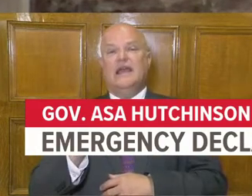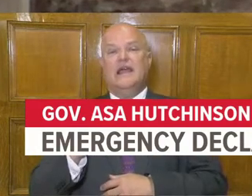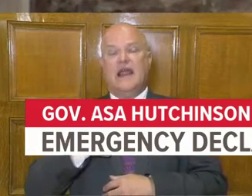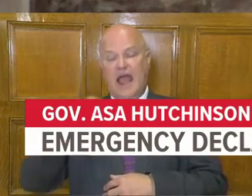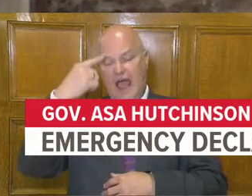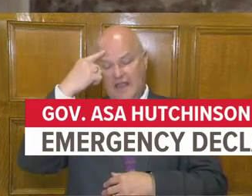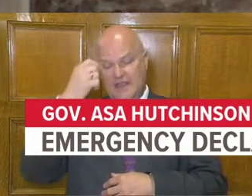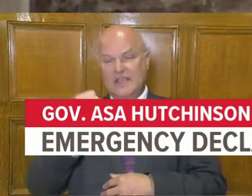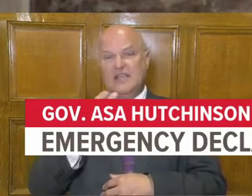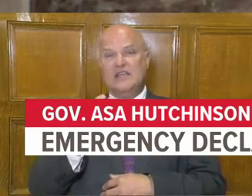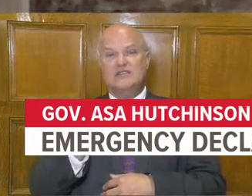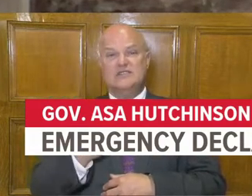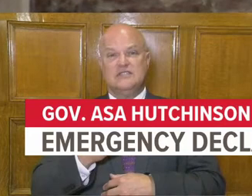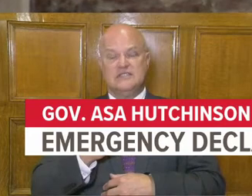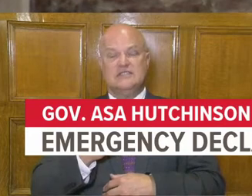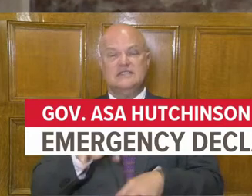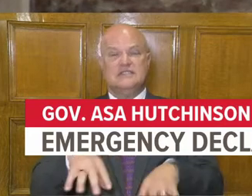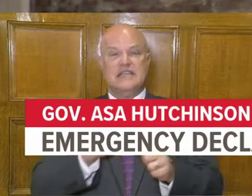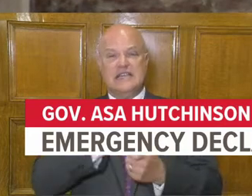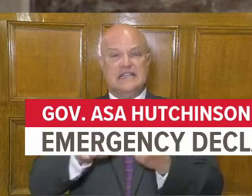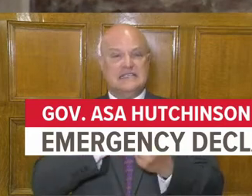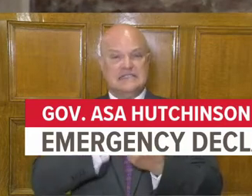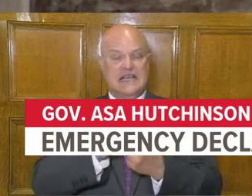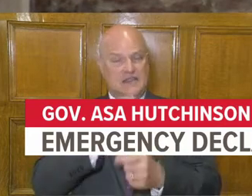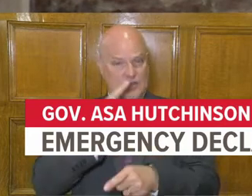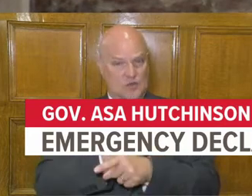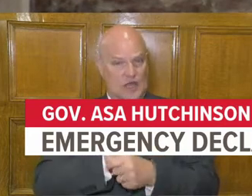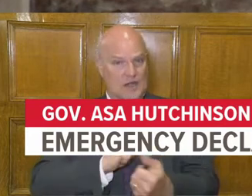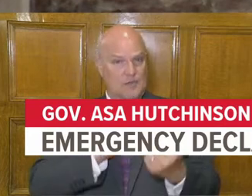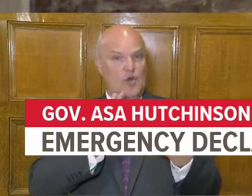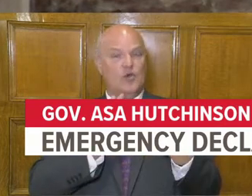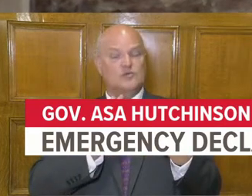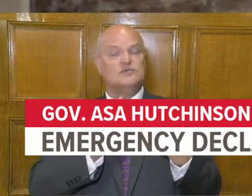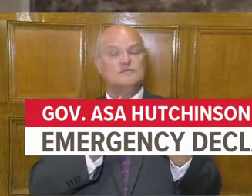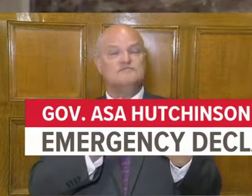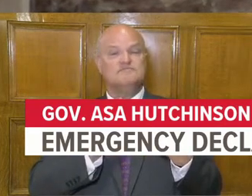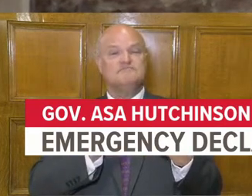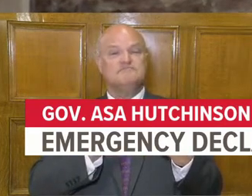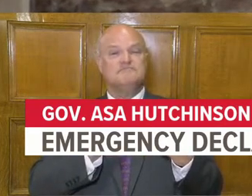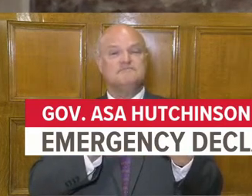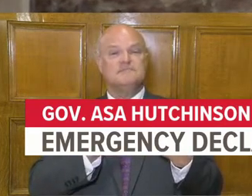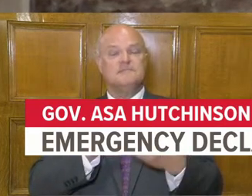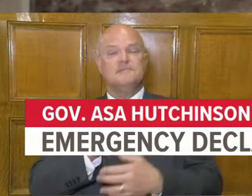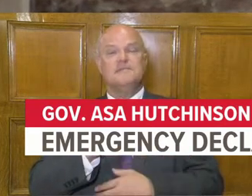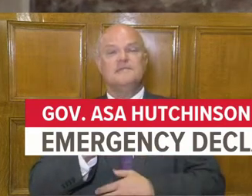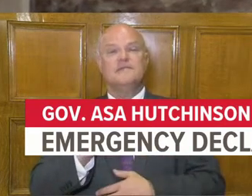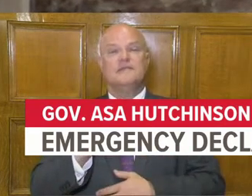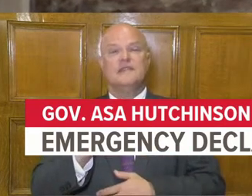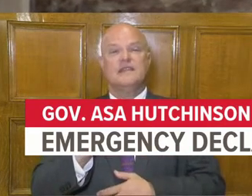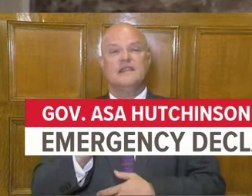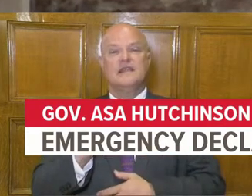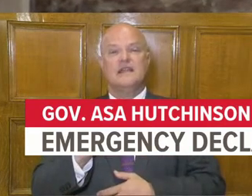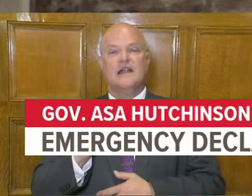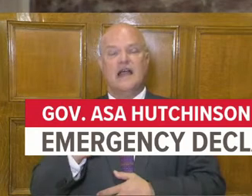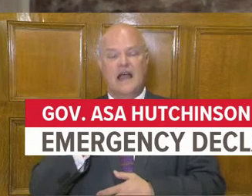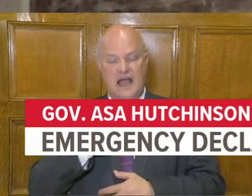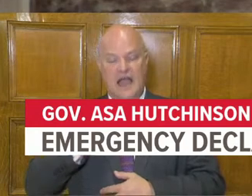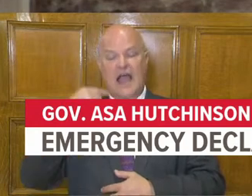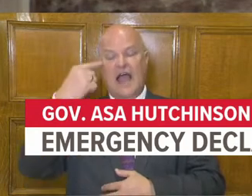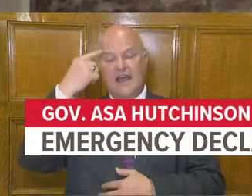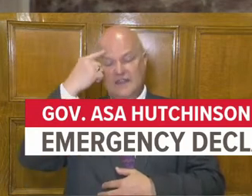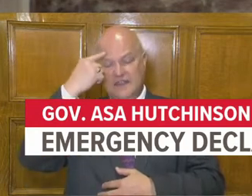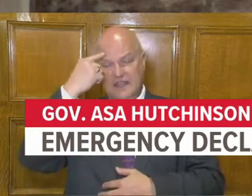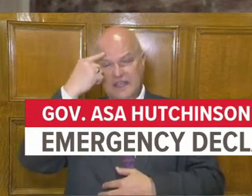I think she's taken exactly the same or the right approach to it. And I think what